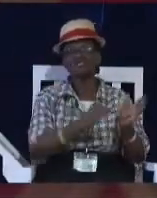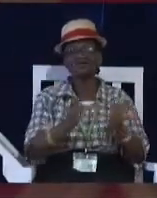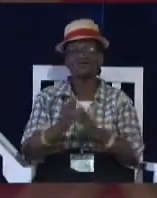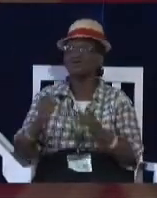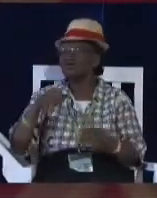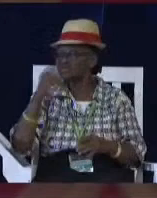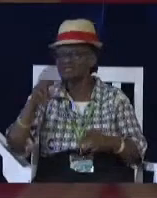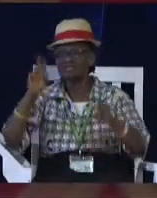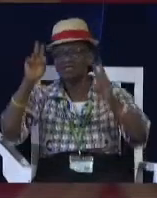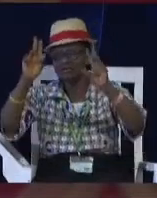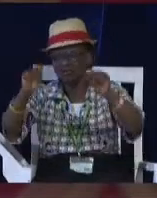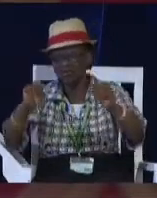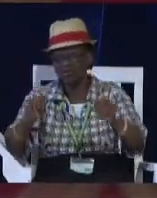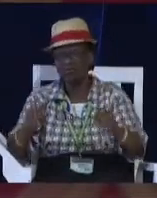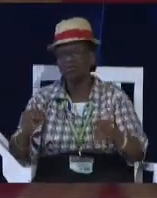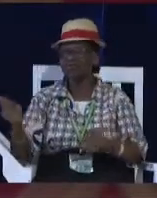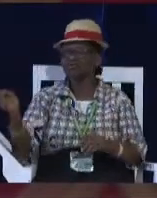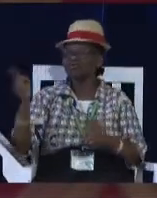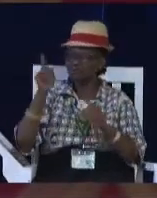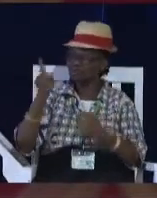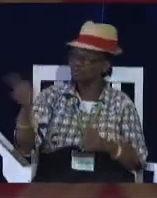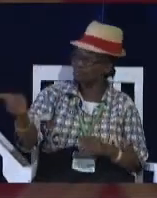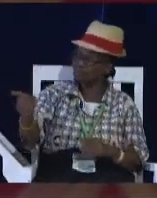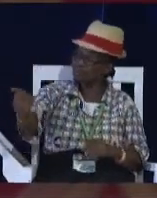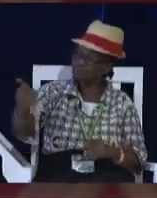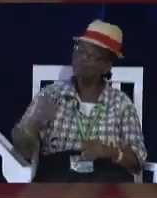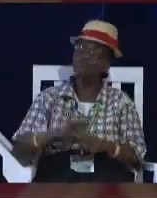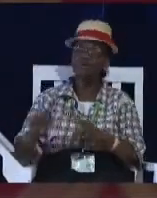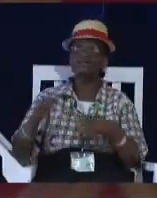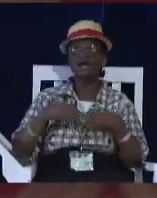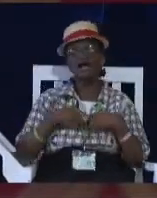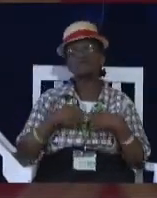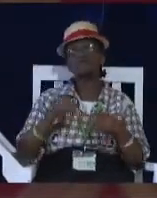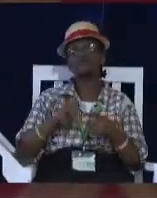waste your time coming to my house. Speak the word only,